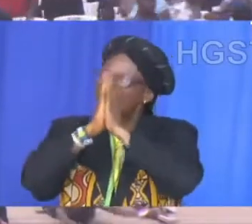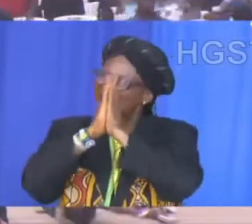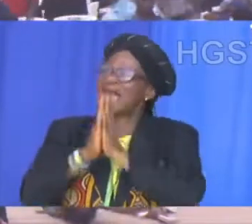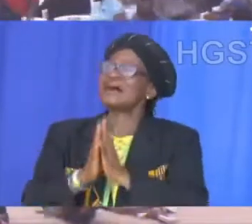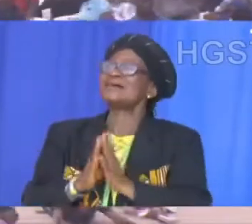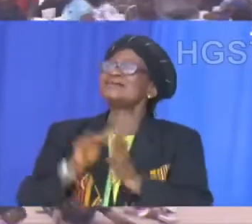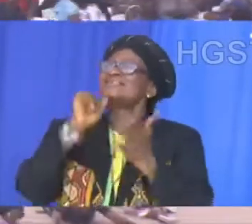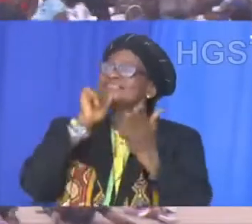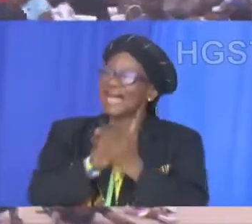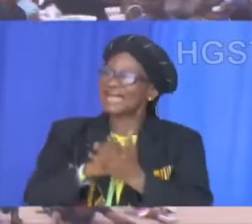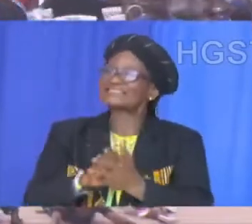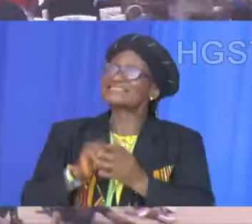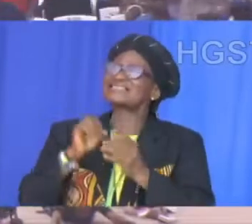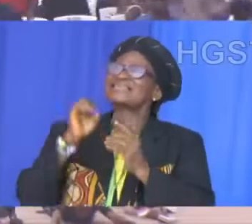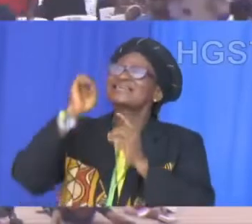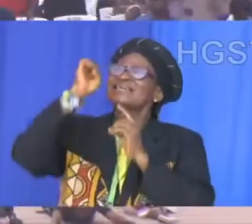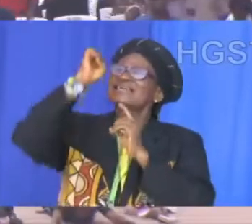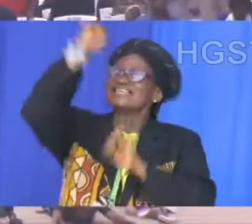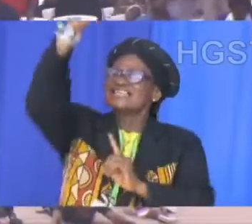for you